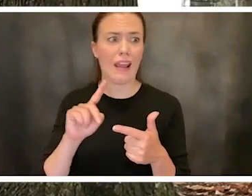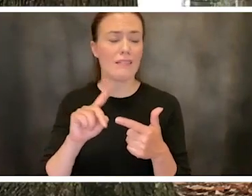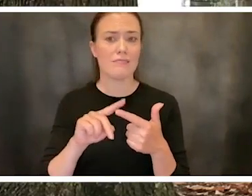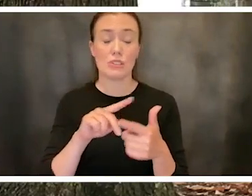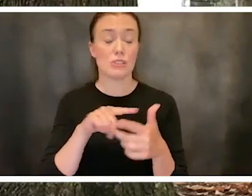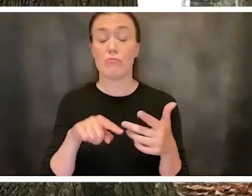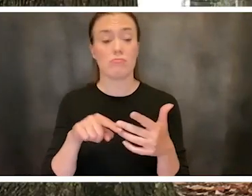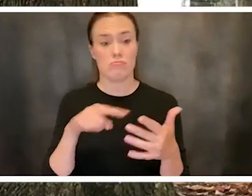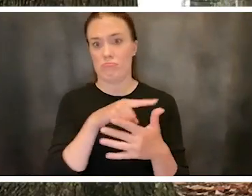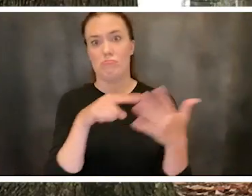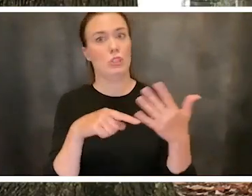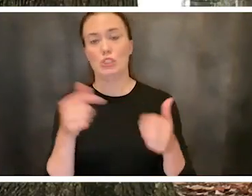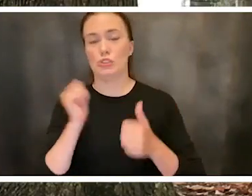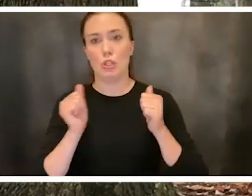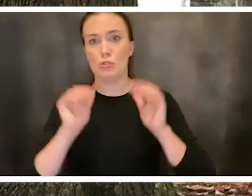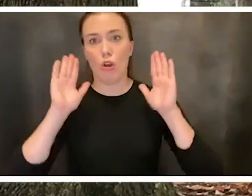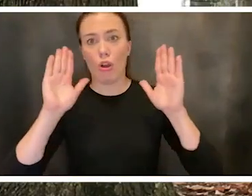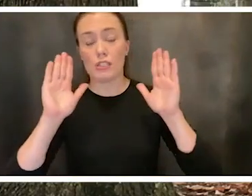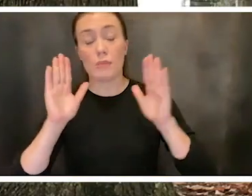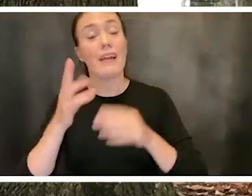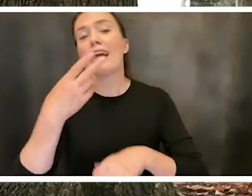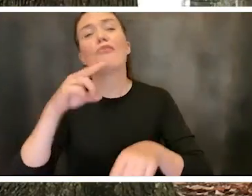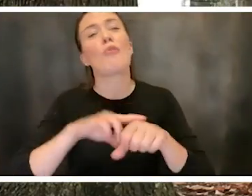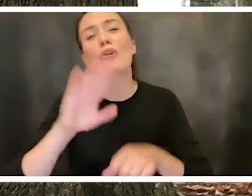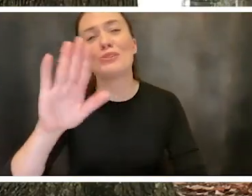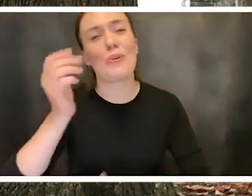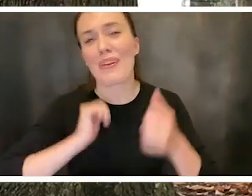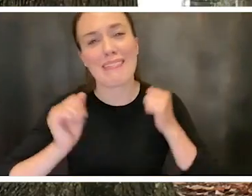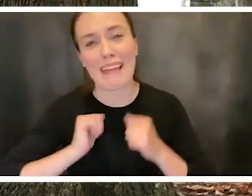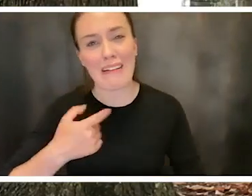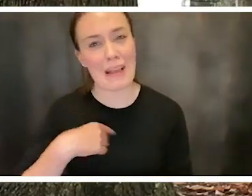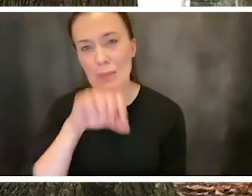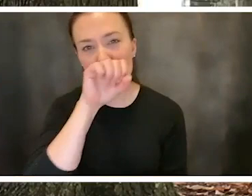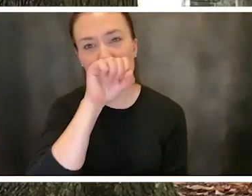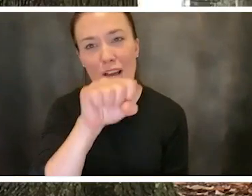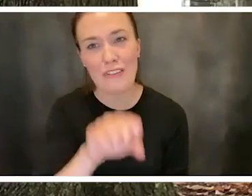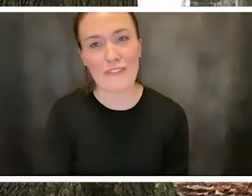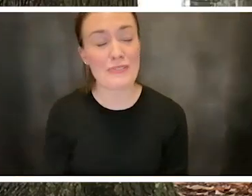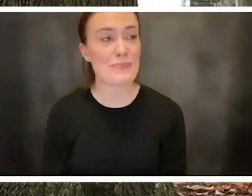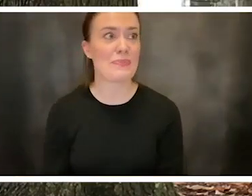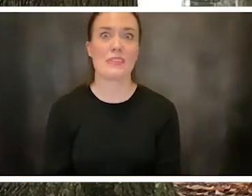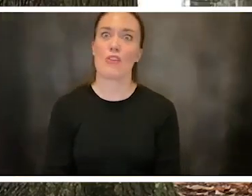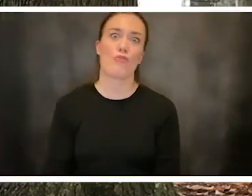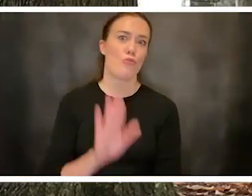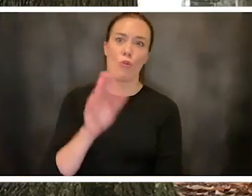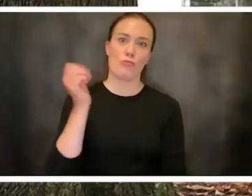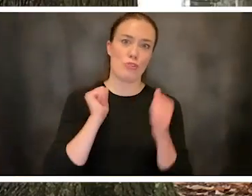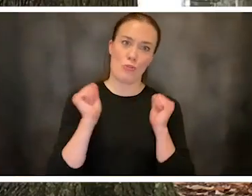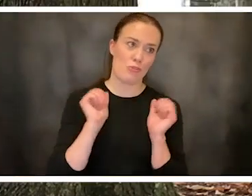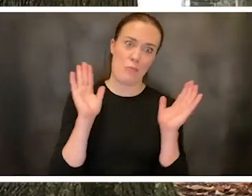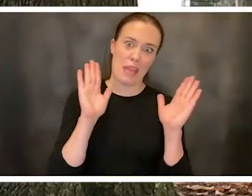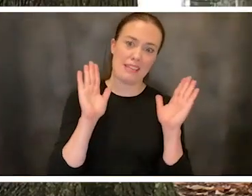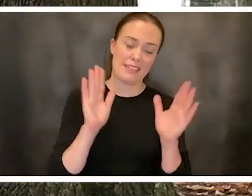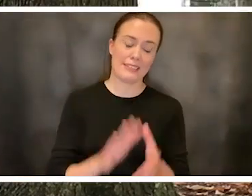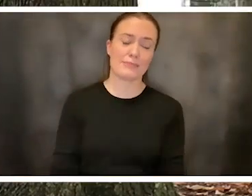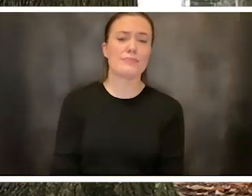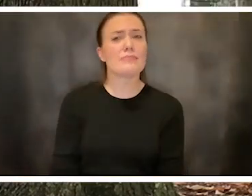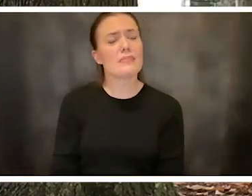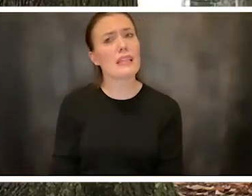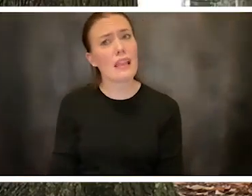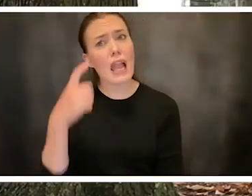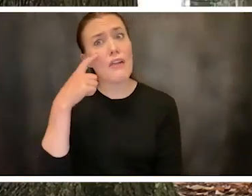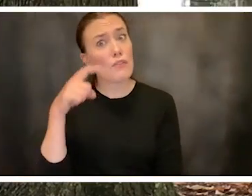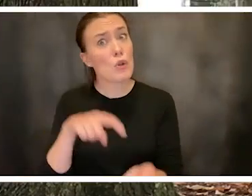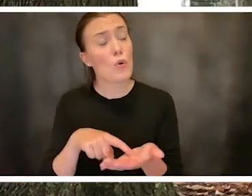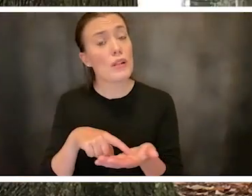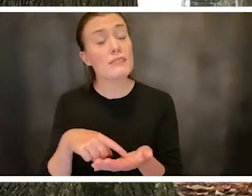Theater, which I'll give you continual plugs throughout the show because I love you guys. And you've got, you know, great stuff going. I will say there's a little bit of growth in the